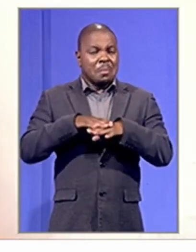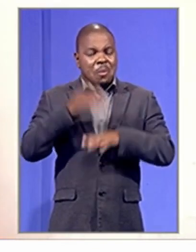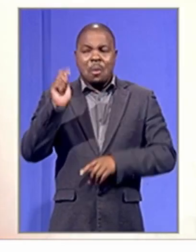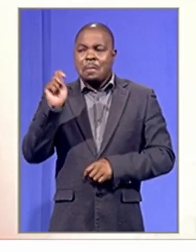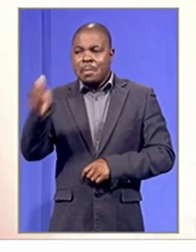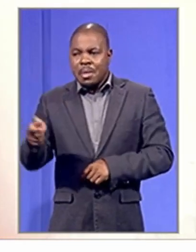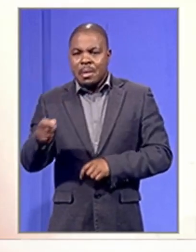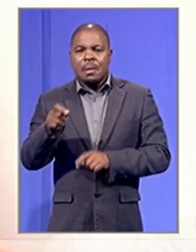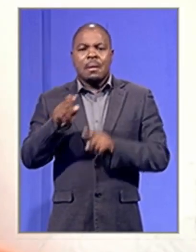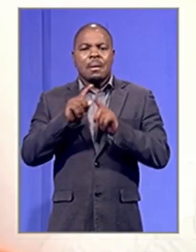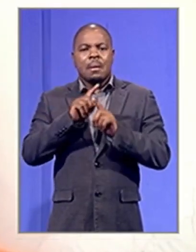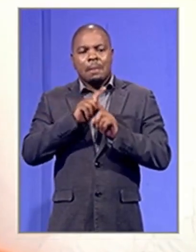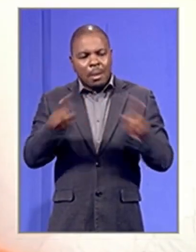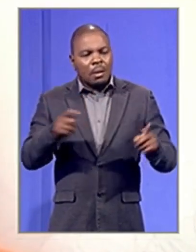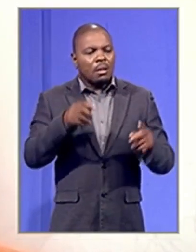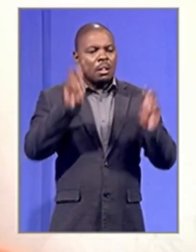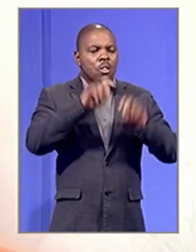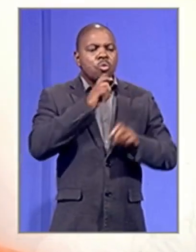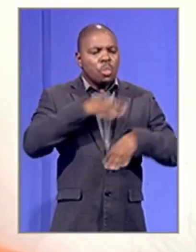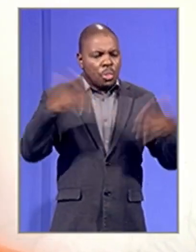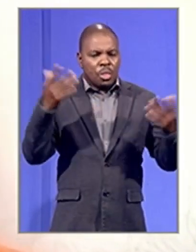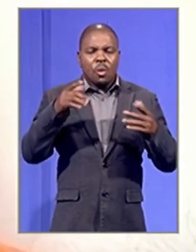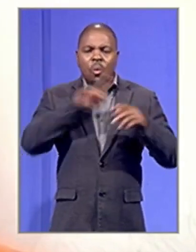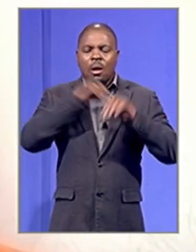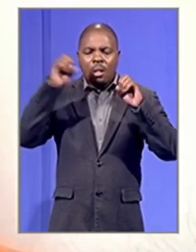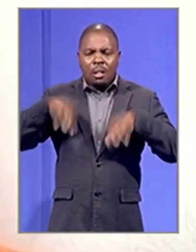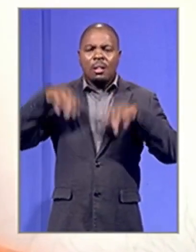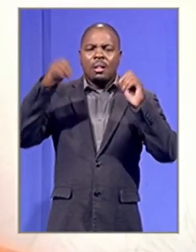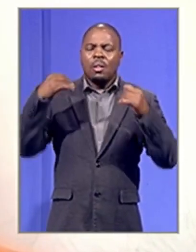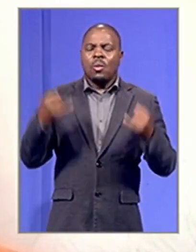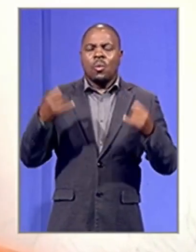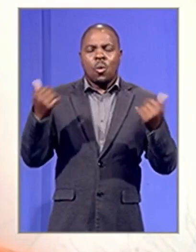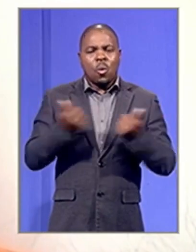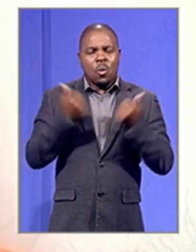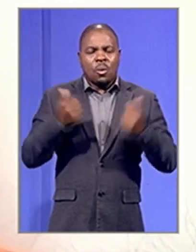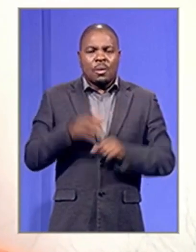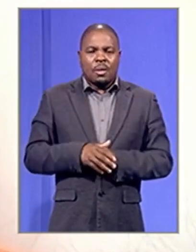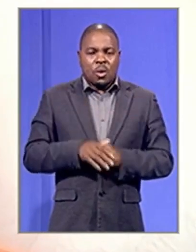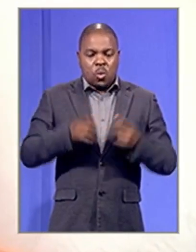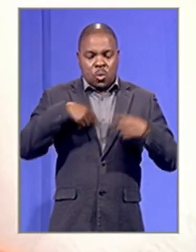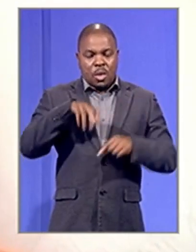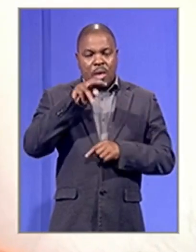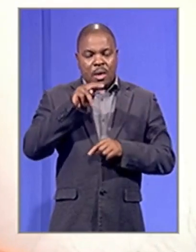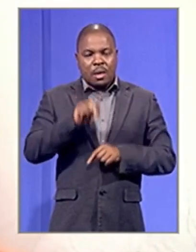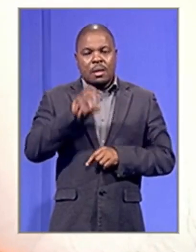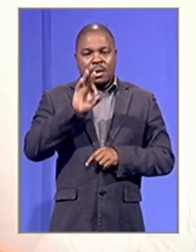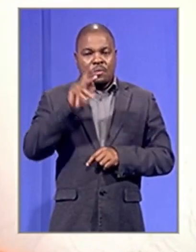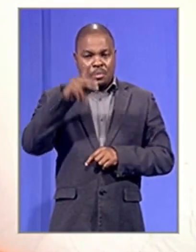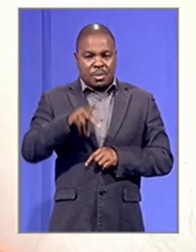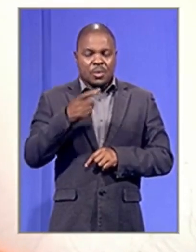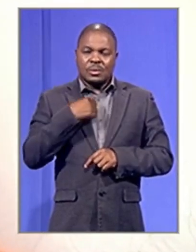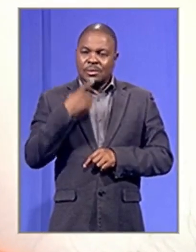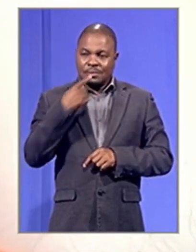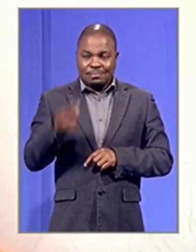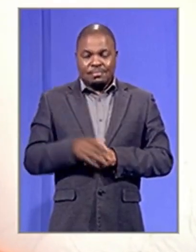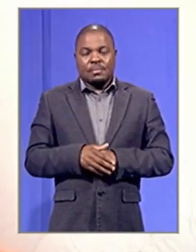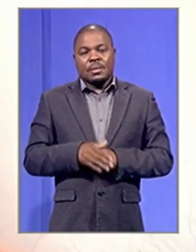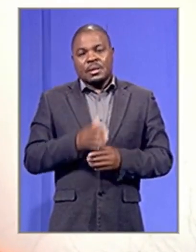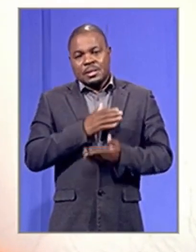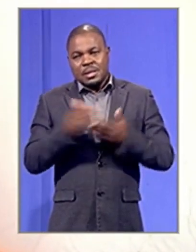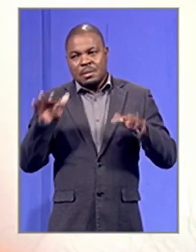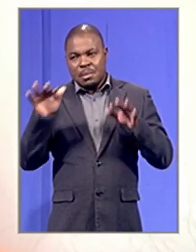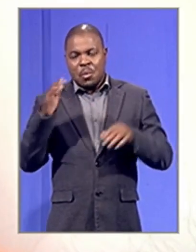because there is always load shedding is deplorable. Our view as the National Freedom Party is that these hikes are a deliberate move by those calling